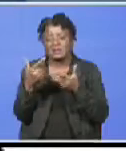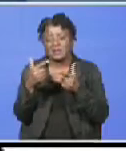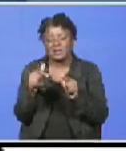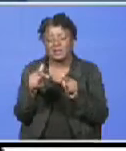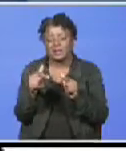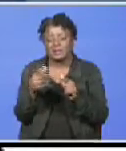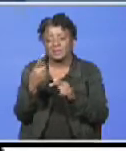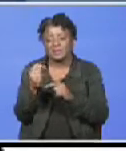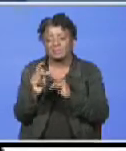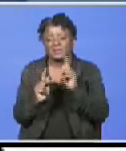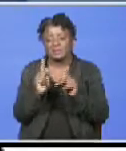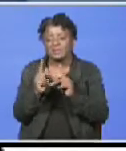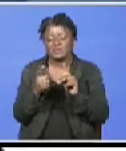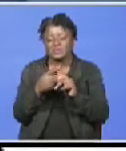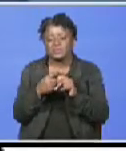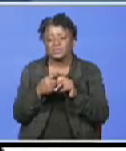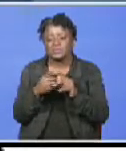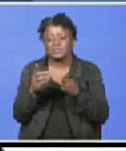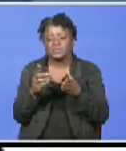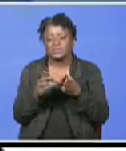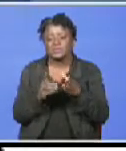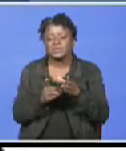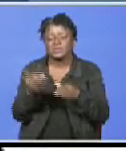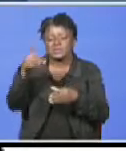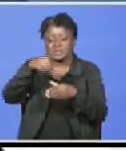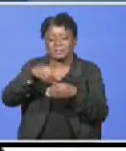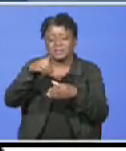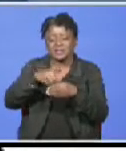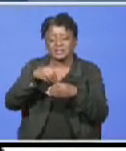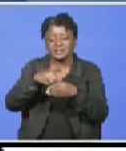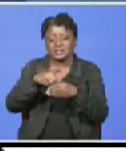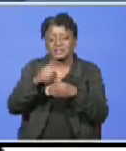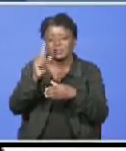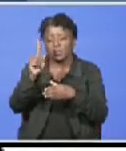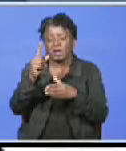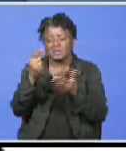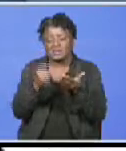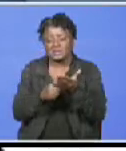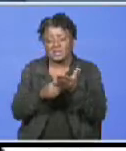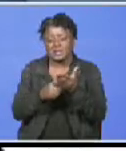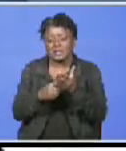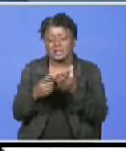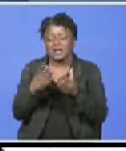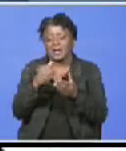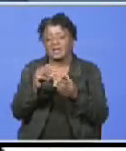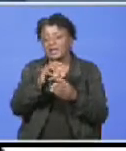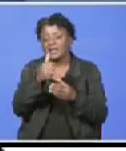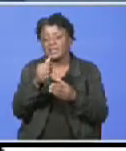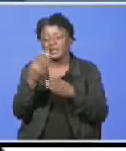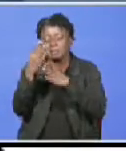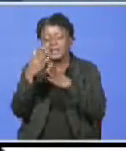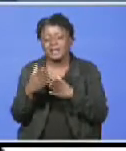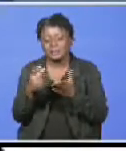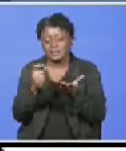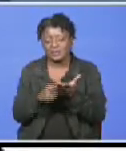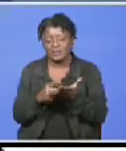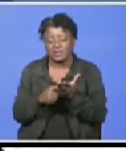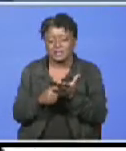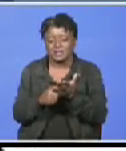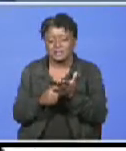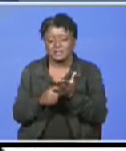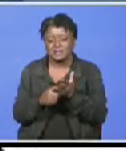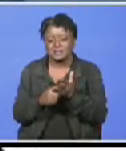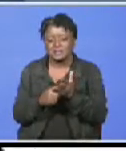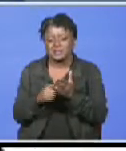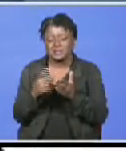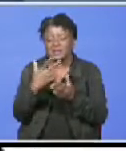public to deposit or redeem these 1-cent coins, as well as the other Bahamian coin denominations. And so I would say